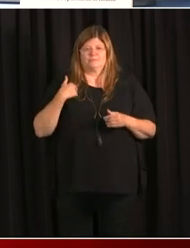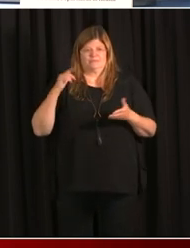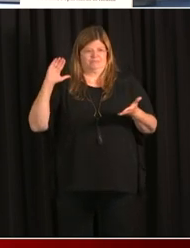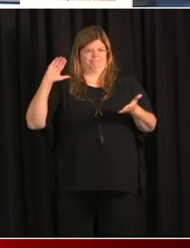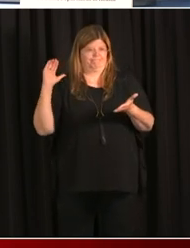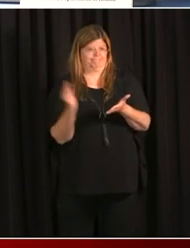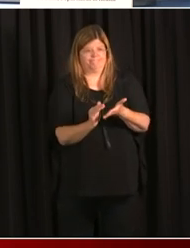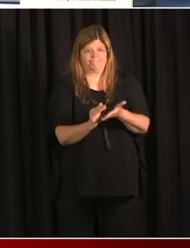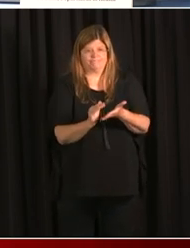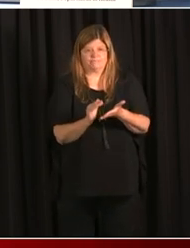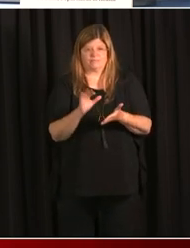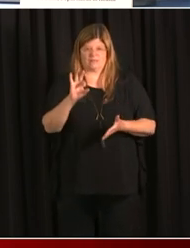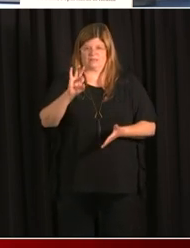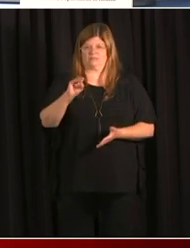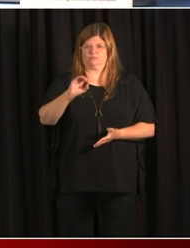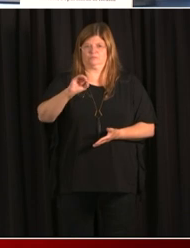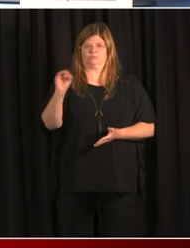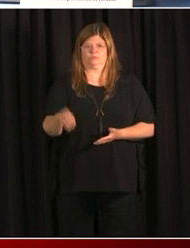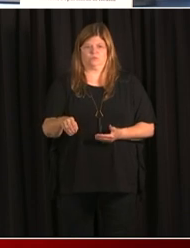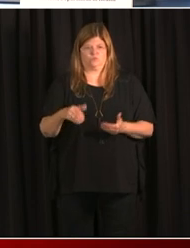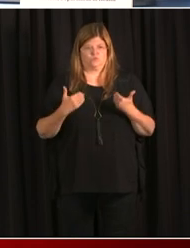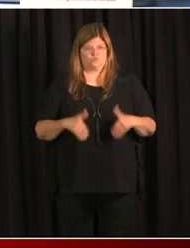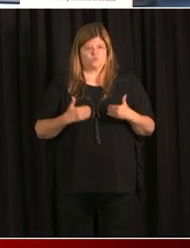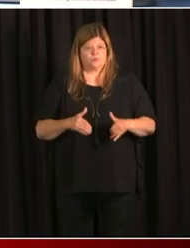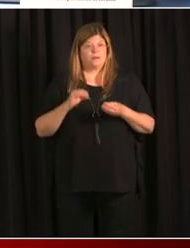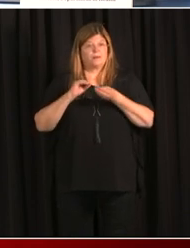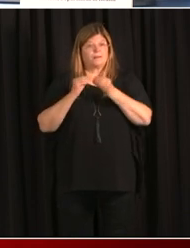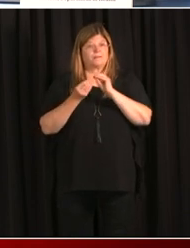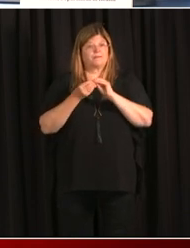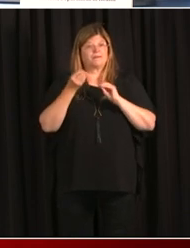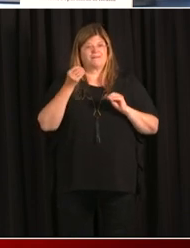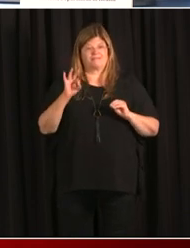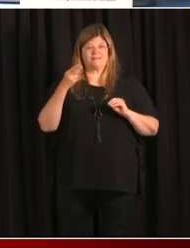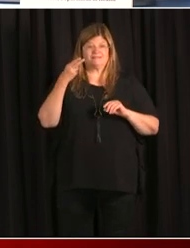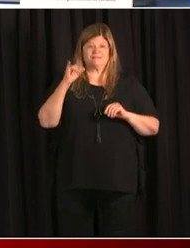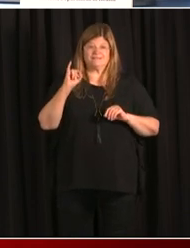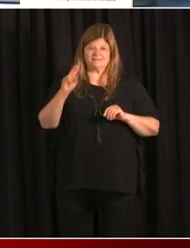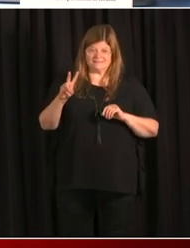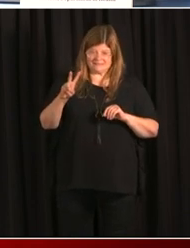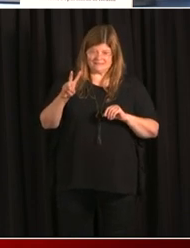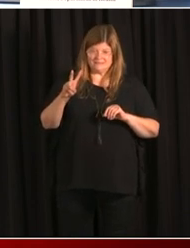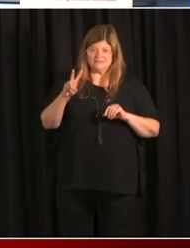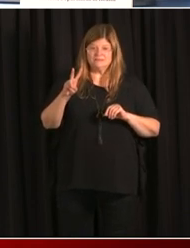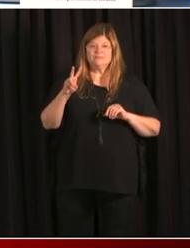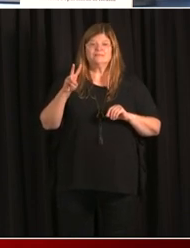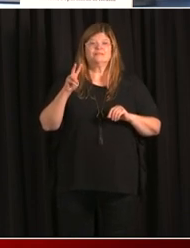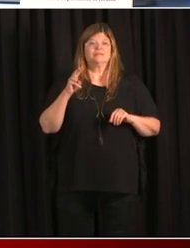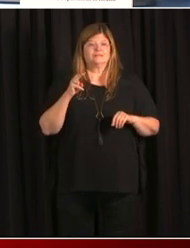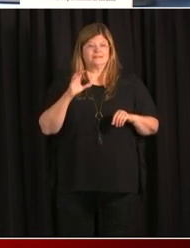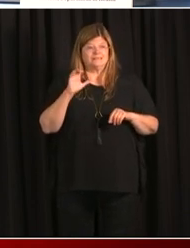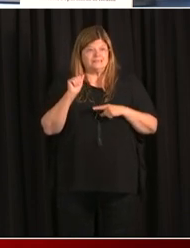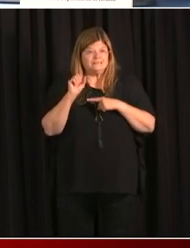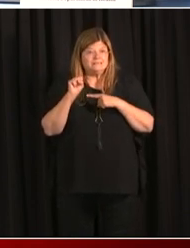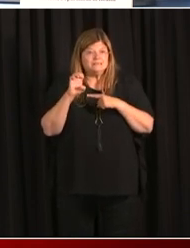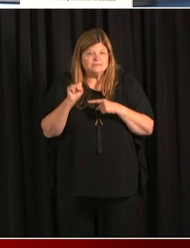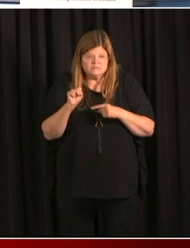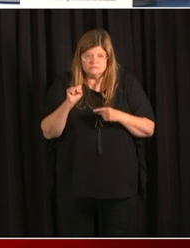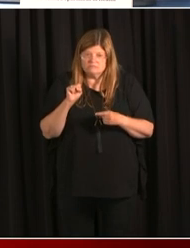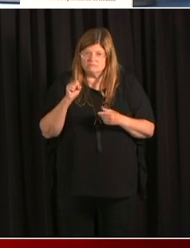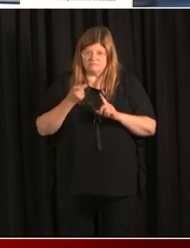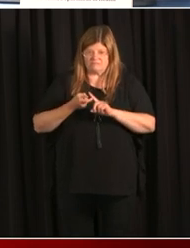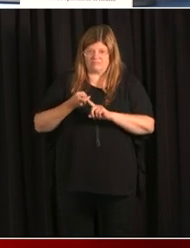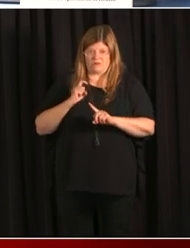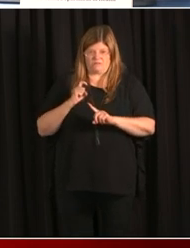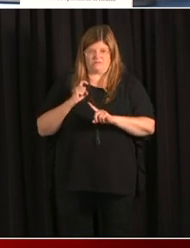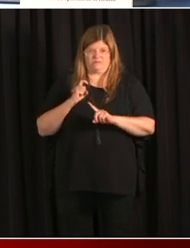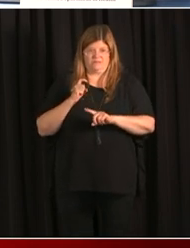of newly diagnosed HIV cases that are attributable to injection drug use by 99%.